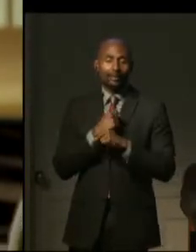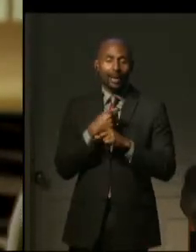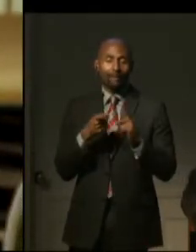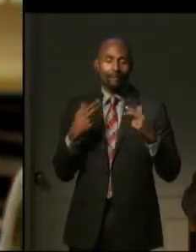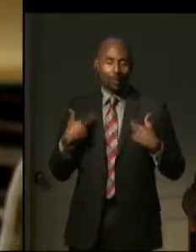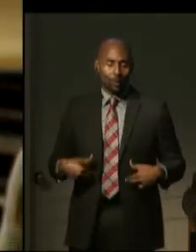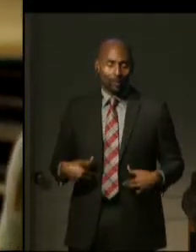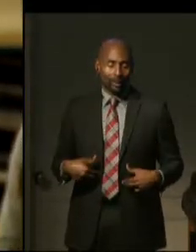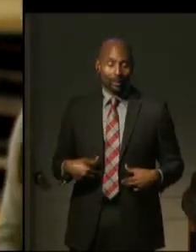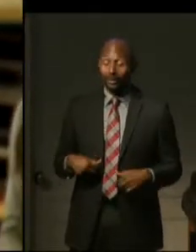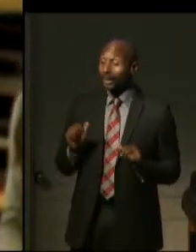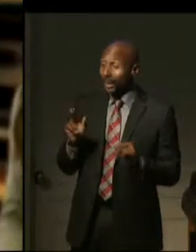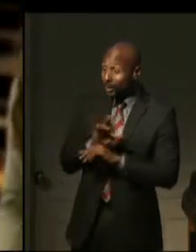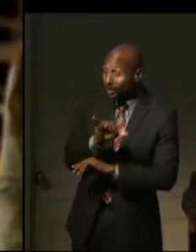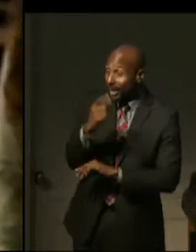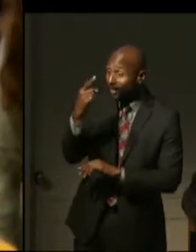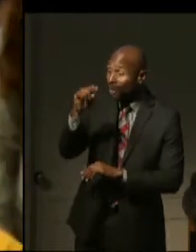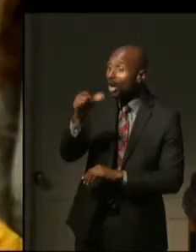it for?